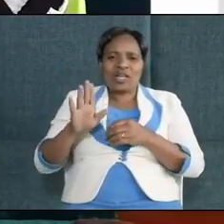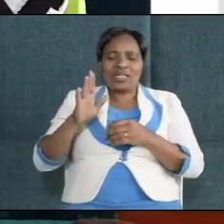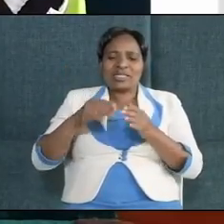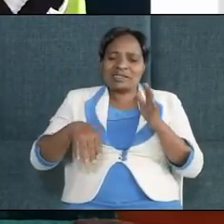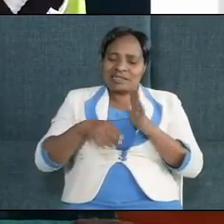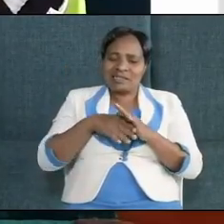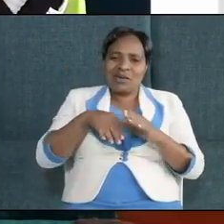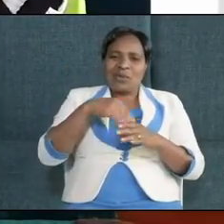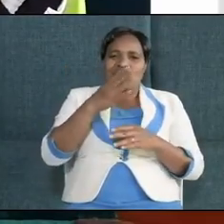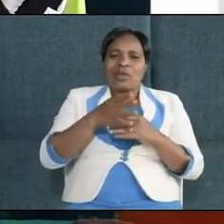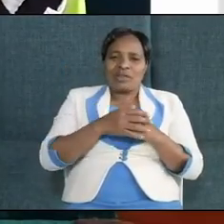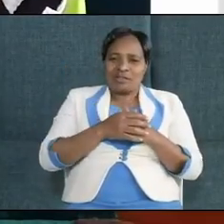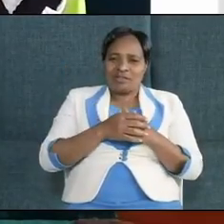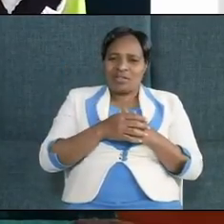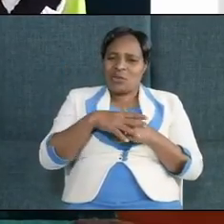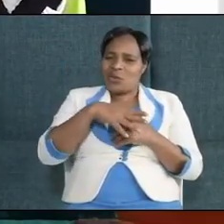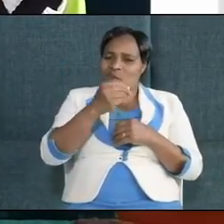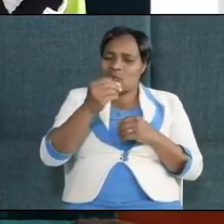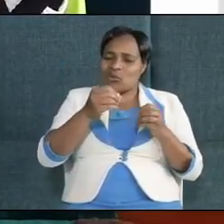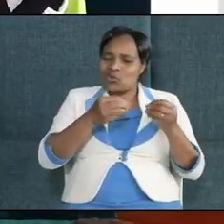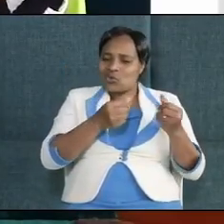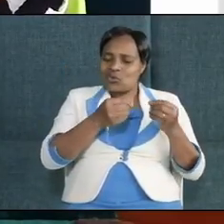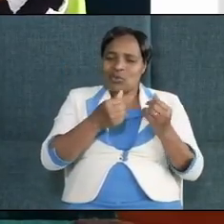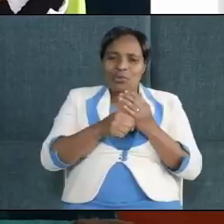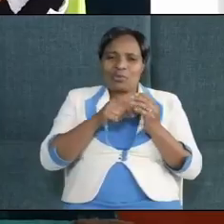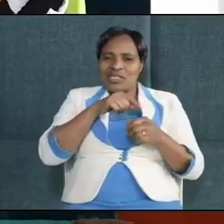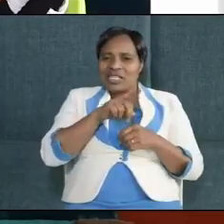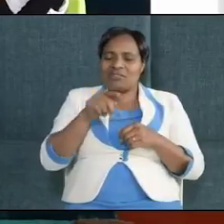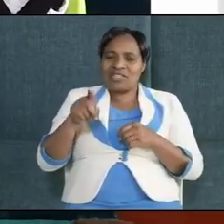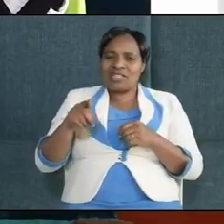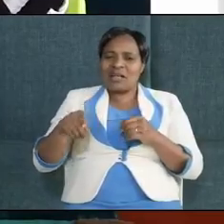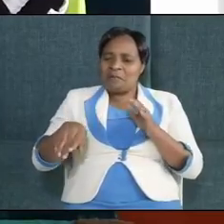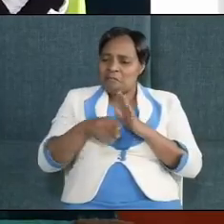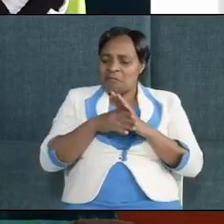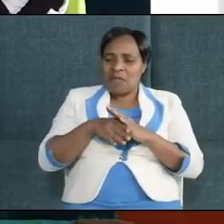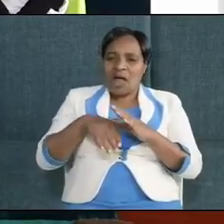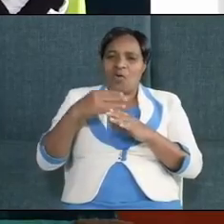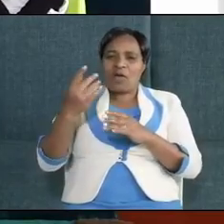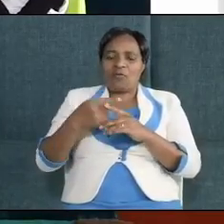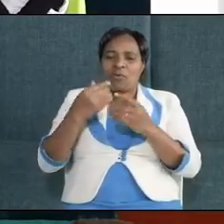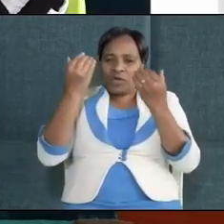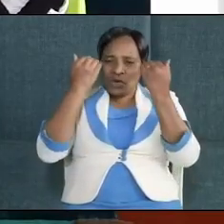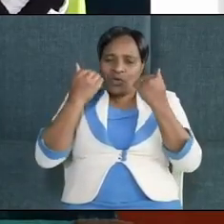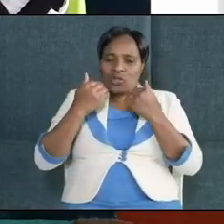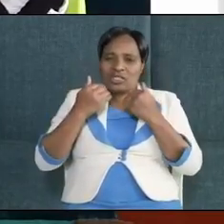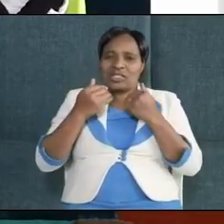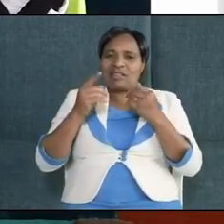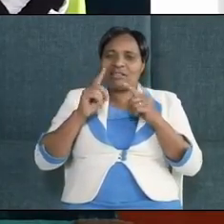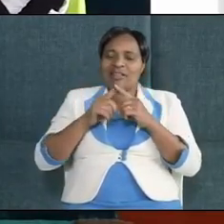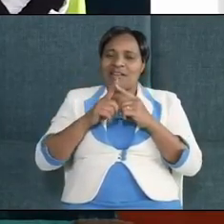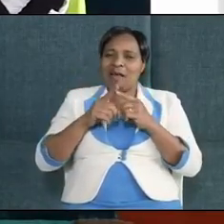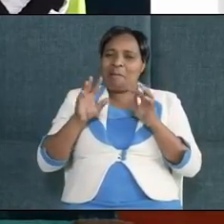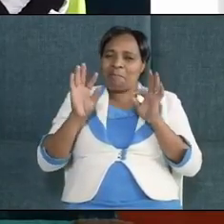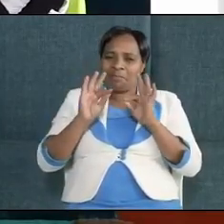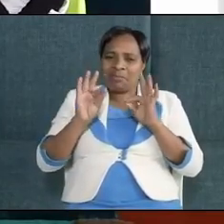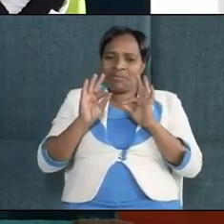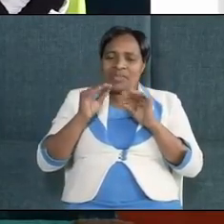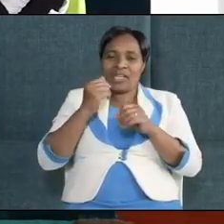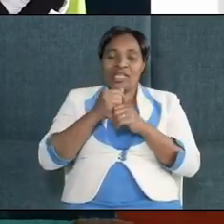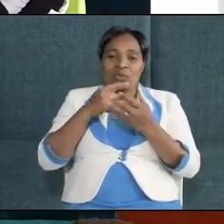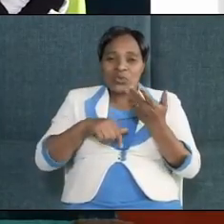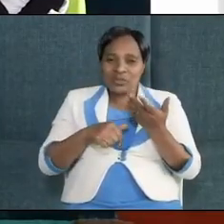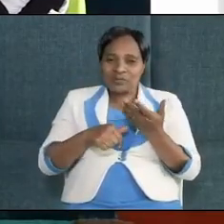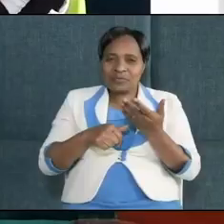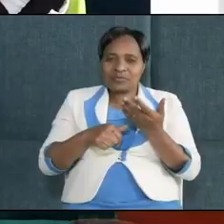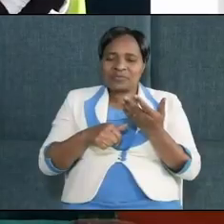Yes, go solve your problems by yourselves. And he chased them away from his court. And they were so upset. And you know what they did?